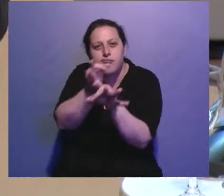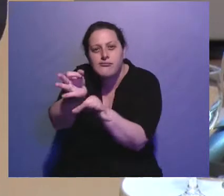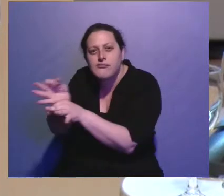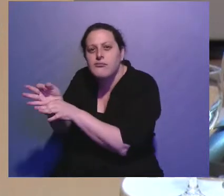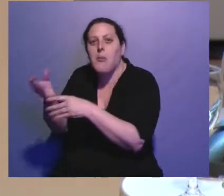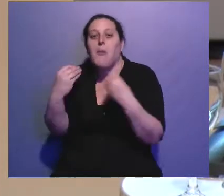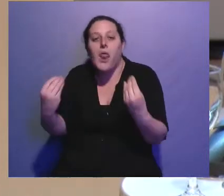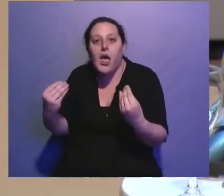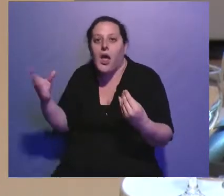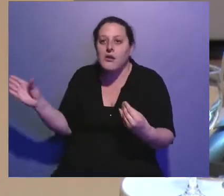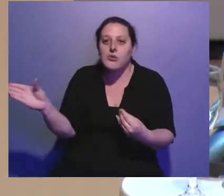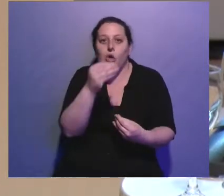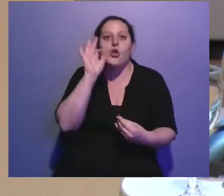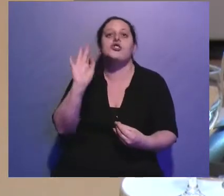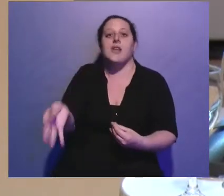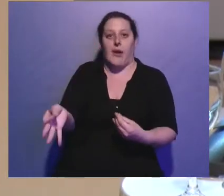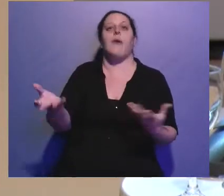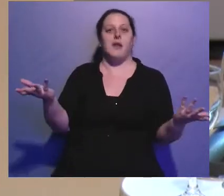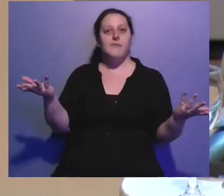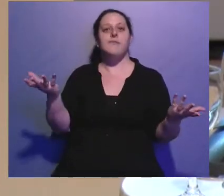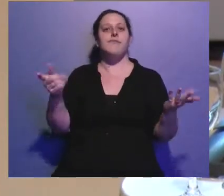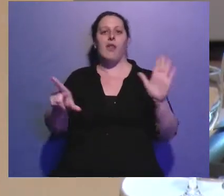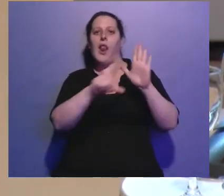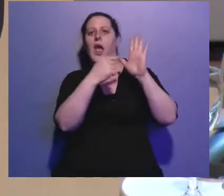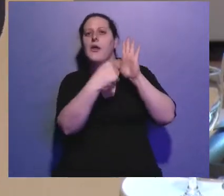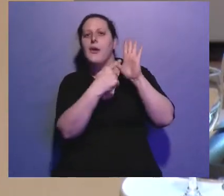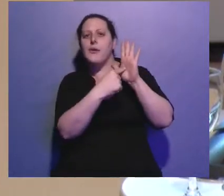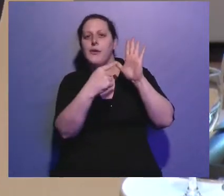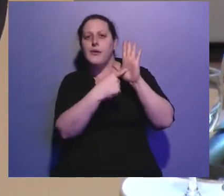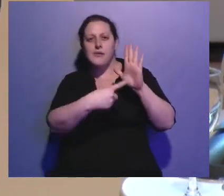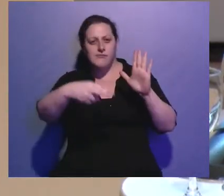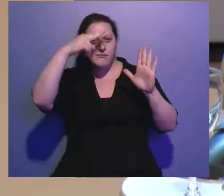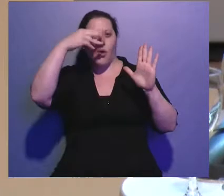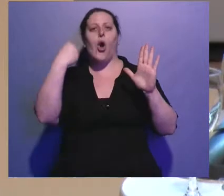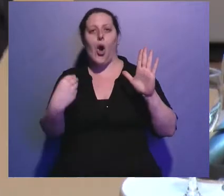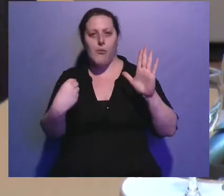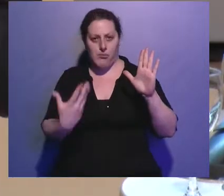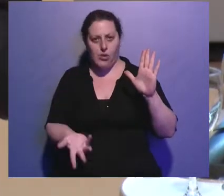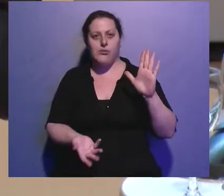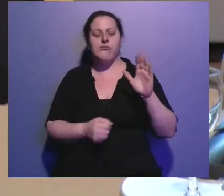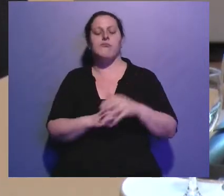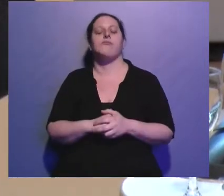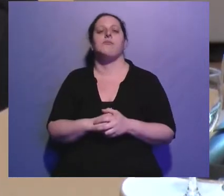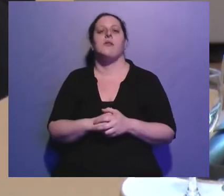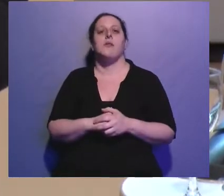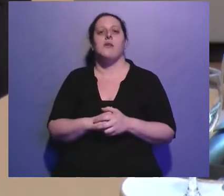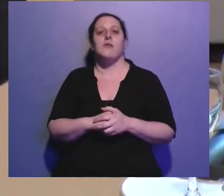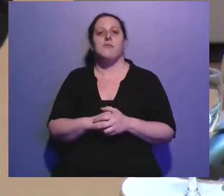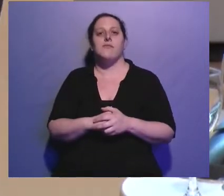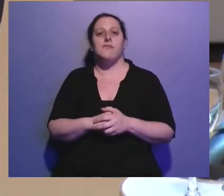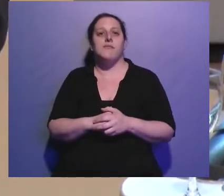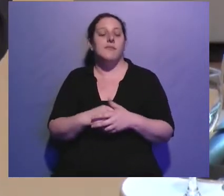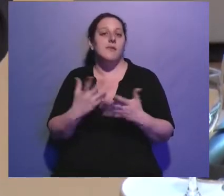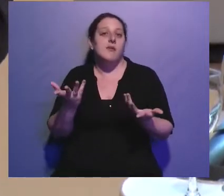provide capillary education for the citizens on how to enforce the law